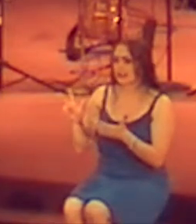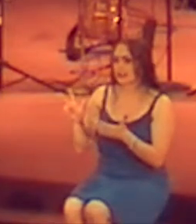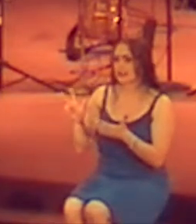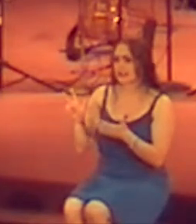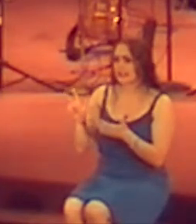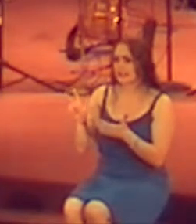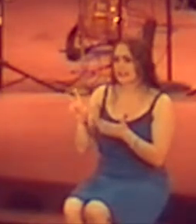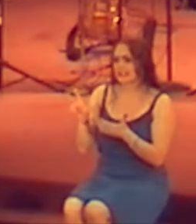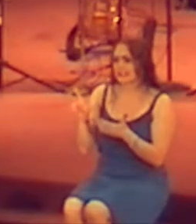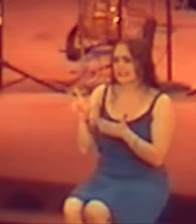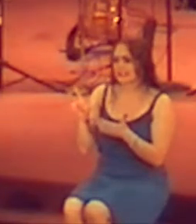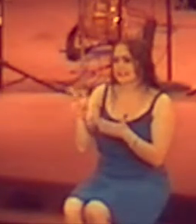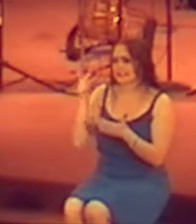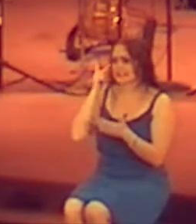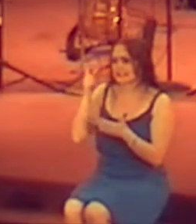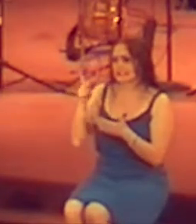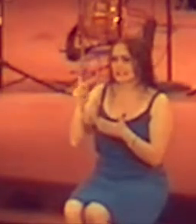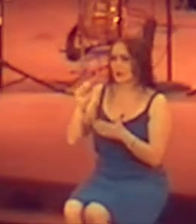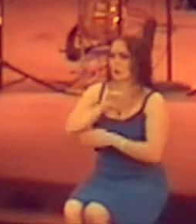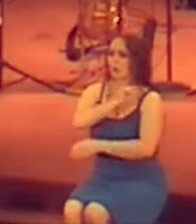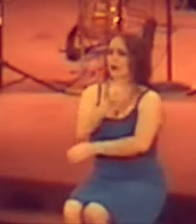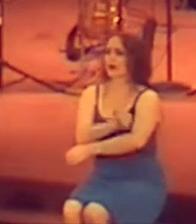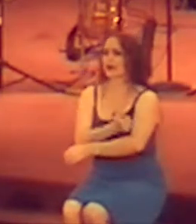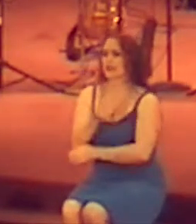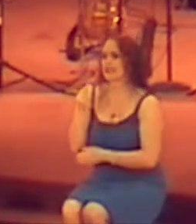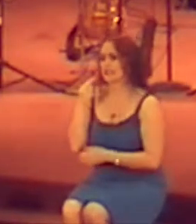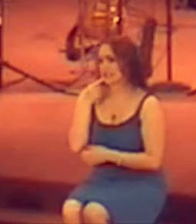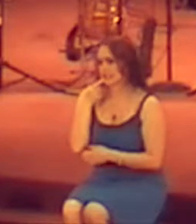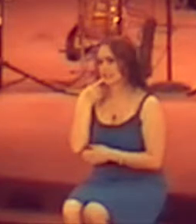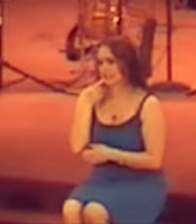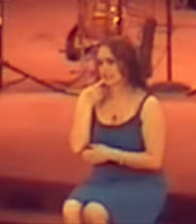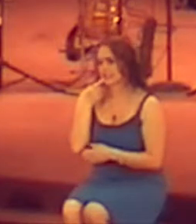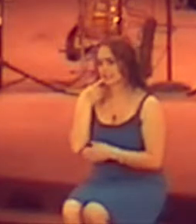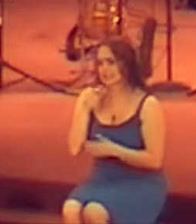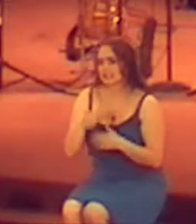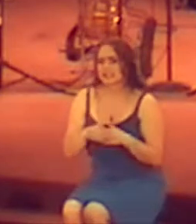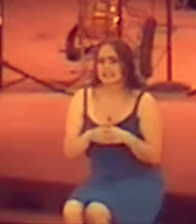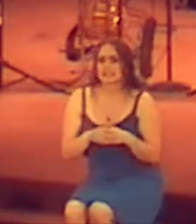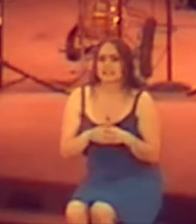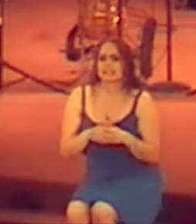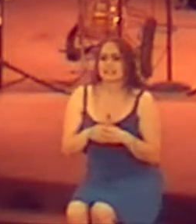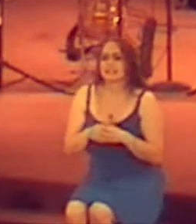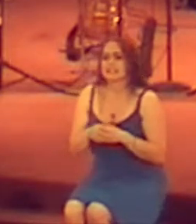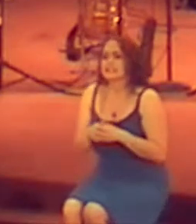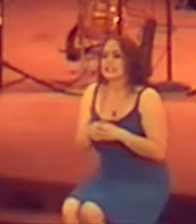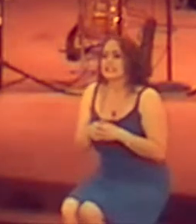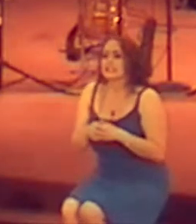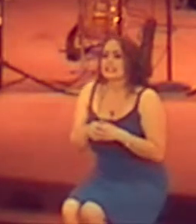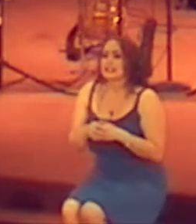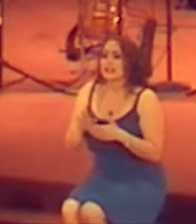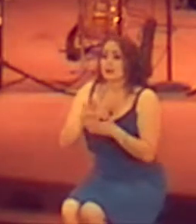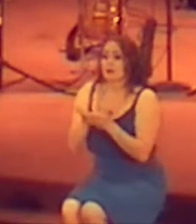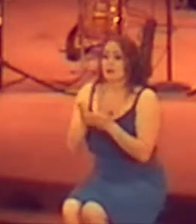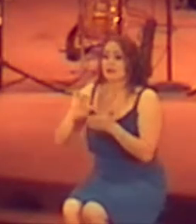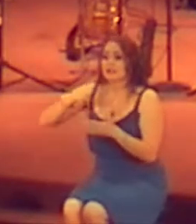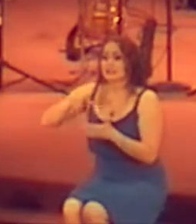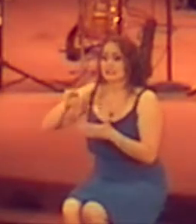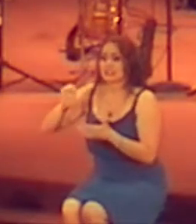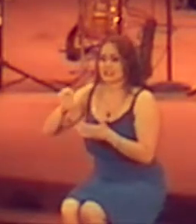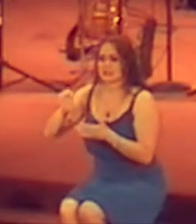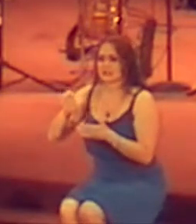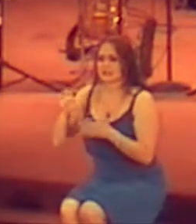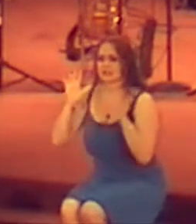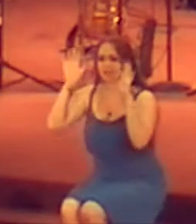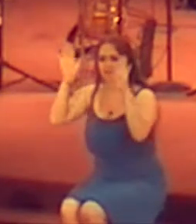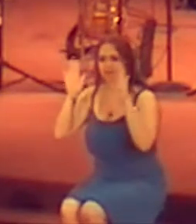insight on the power of the tongue, or rather, the tongue in general. And the book of James is awesome. If you've never gone through James,